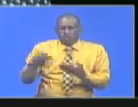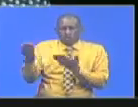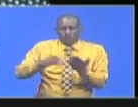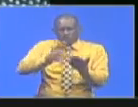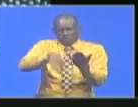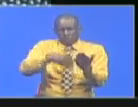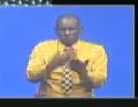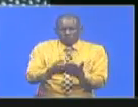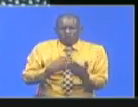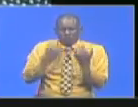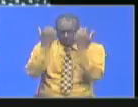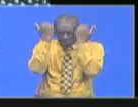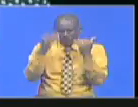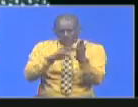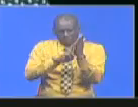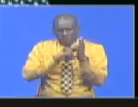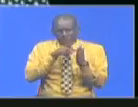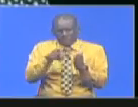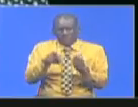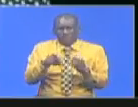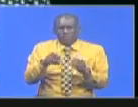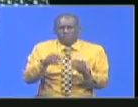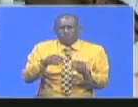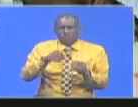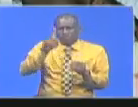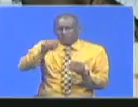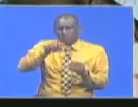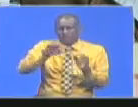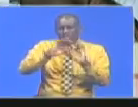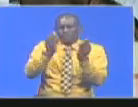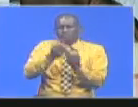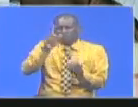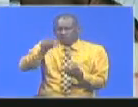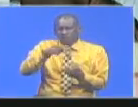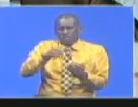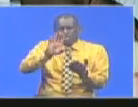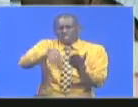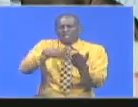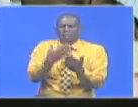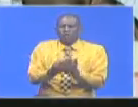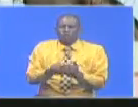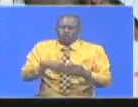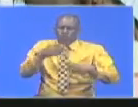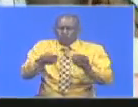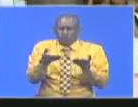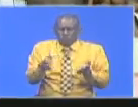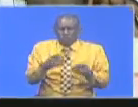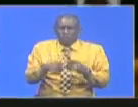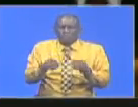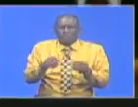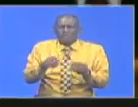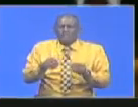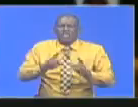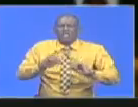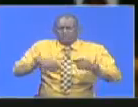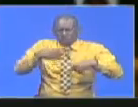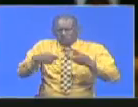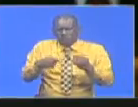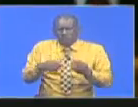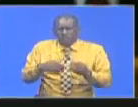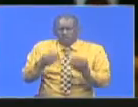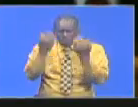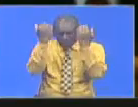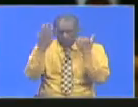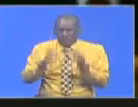a lawyer representing her family disqualified. The application was to be heard today but failed to proceed. Obado says the lawyer